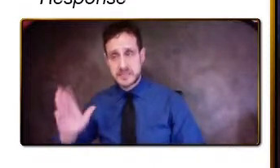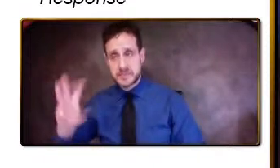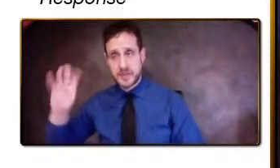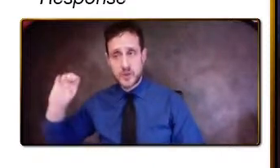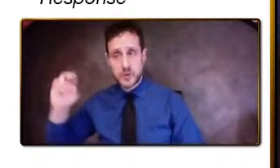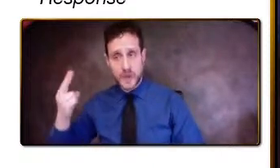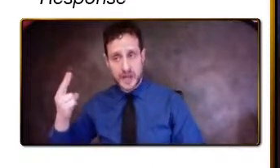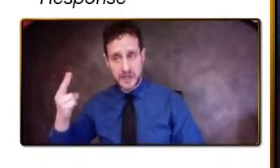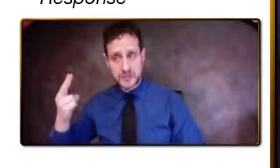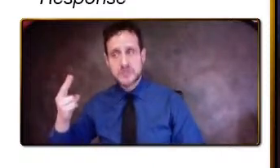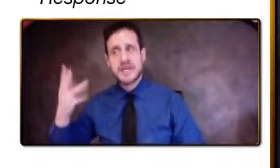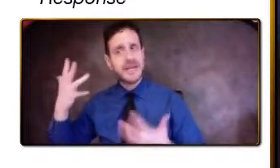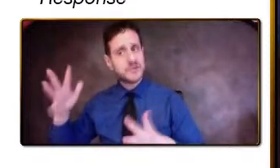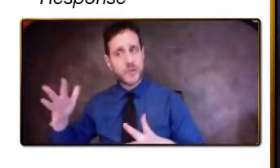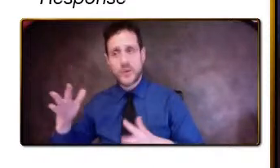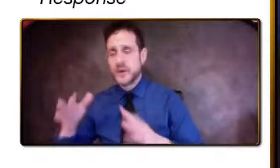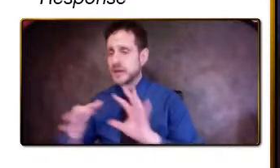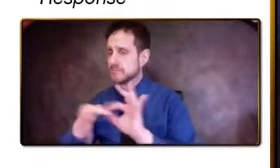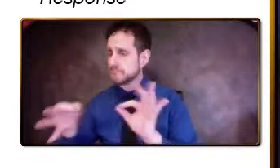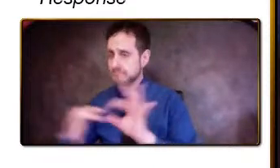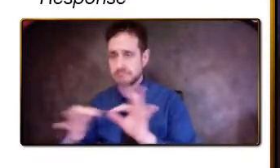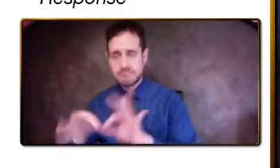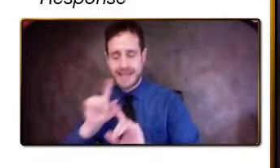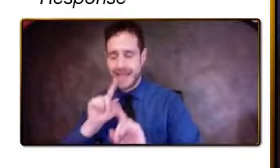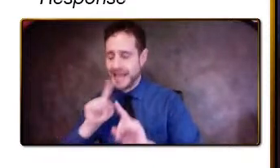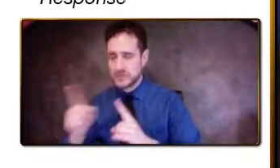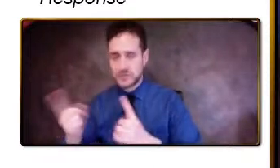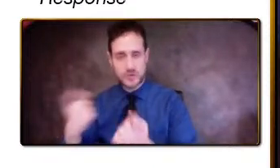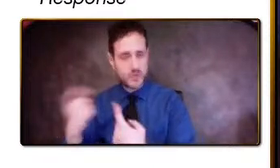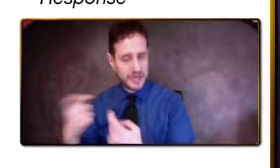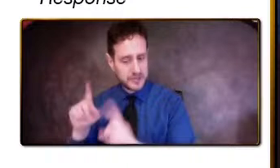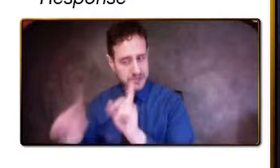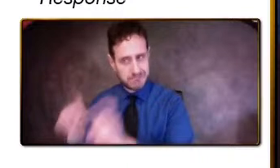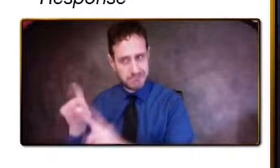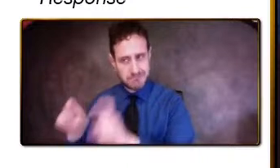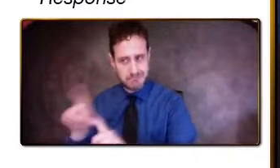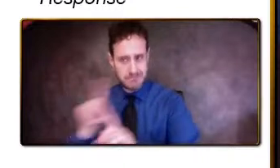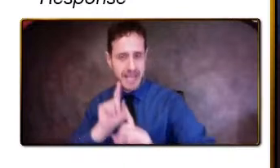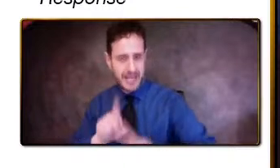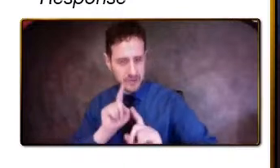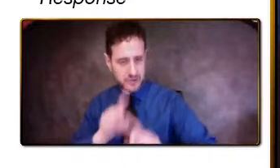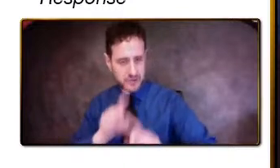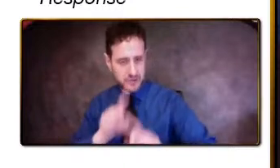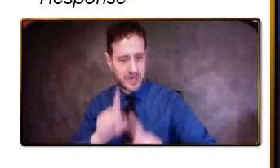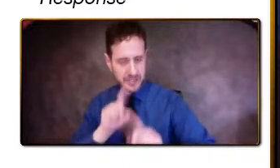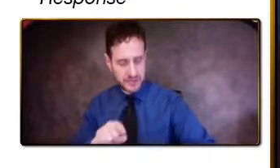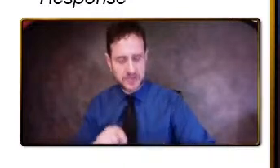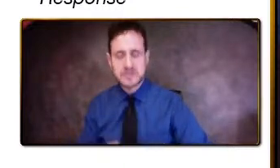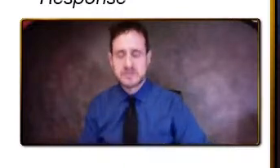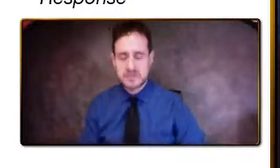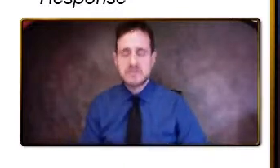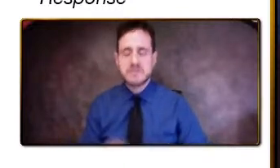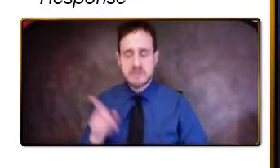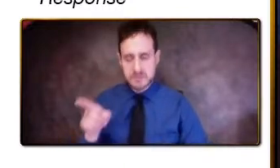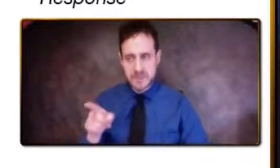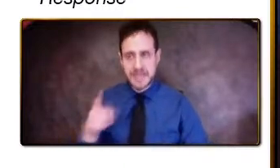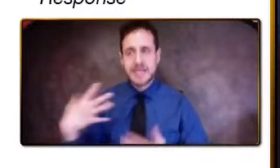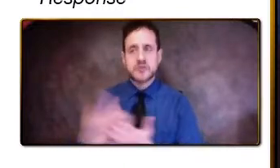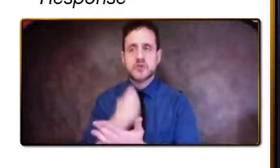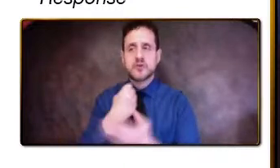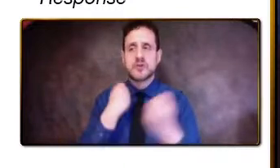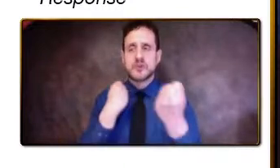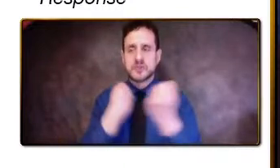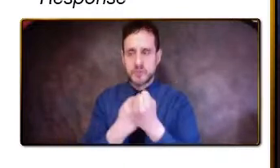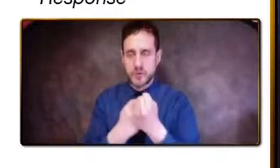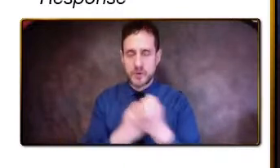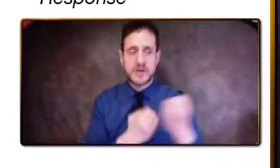this publicly, he's been asked publicly about it, he's been asked privately about it, and has earned the support of many women